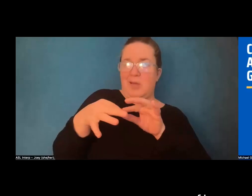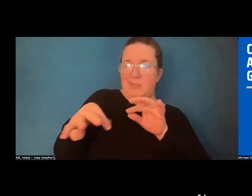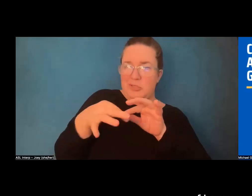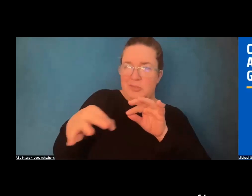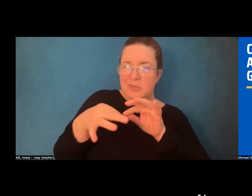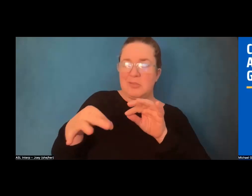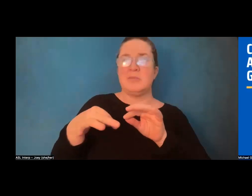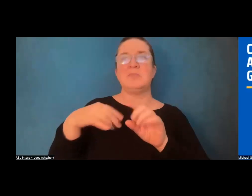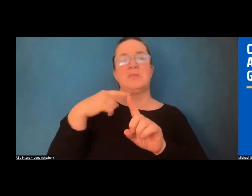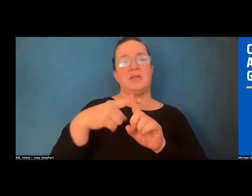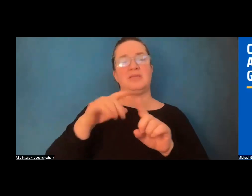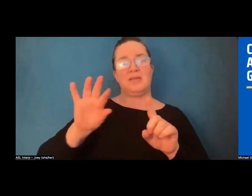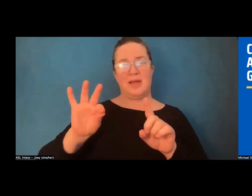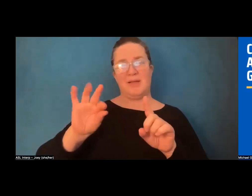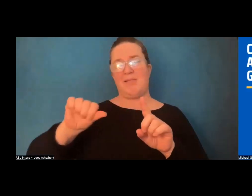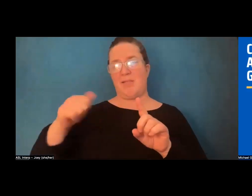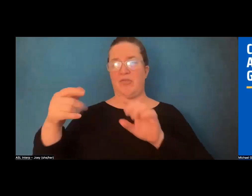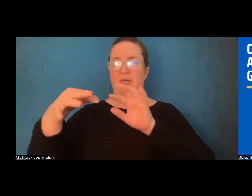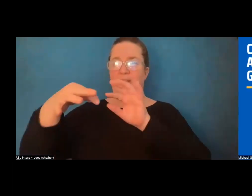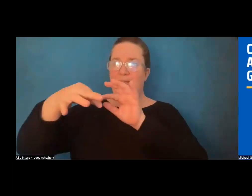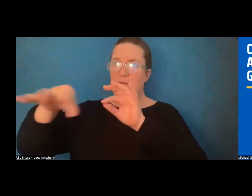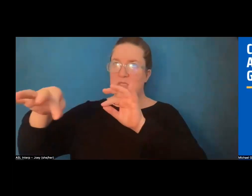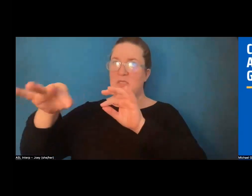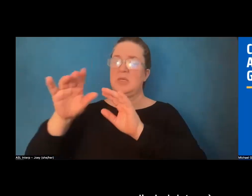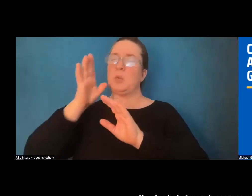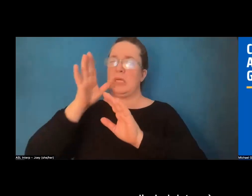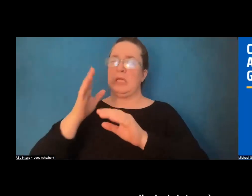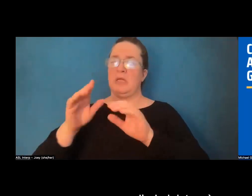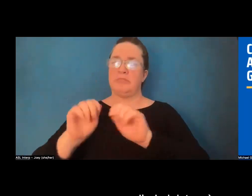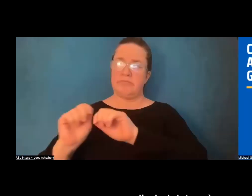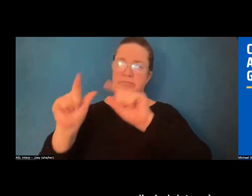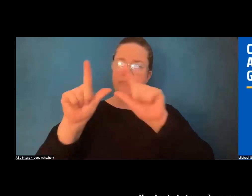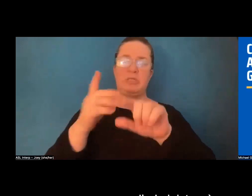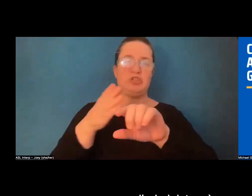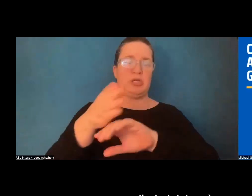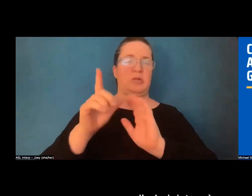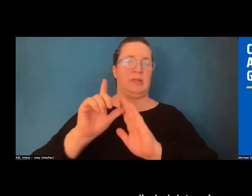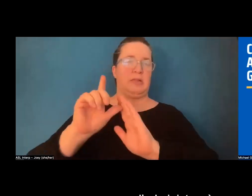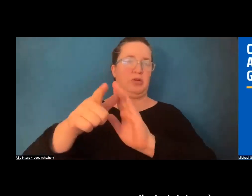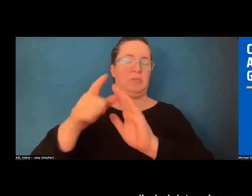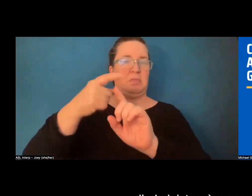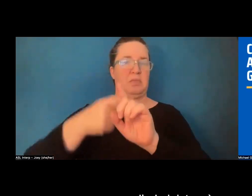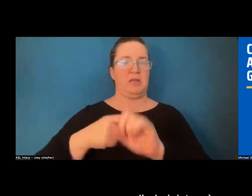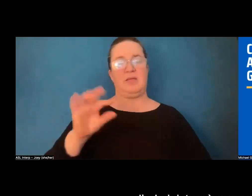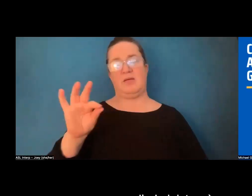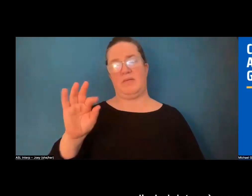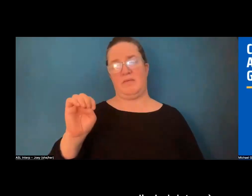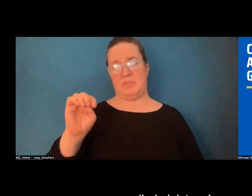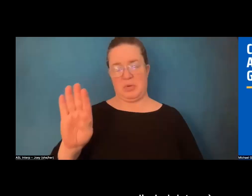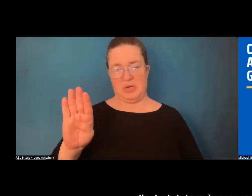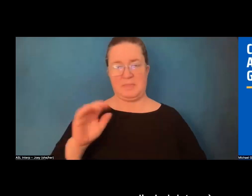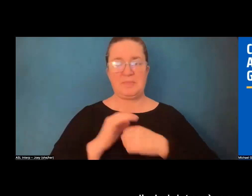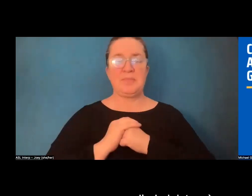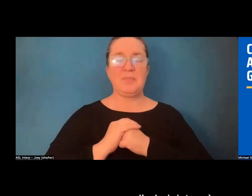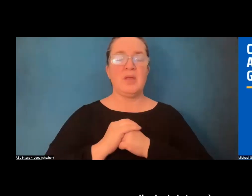out early in February. And again, we are really excited to be administering this program again and to be building on the